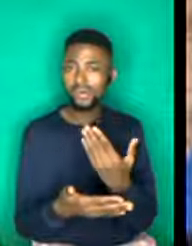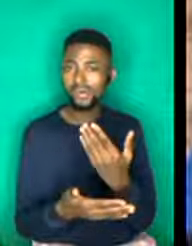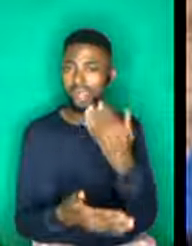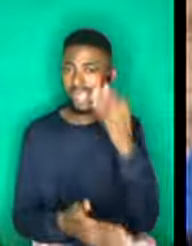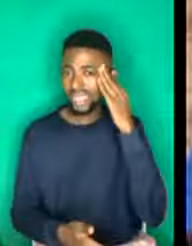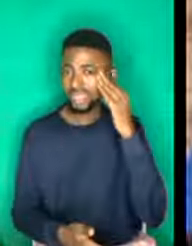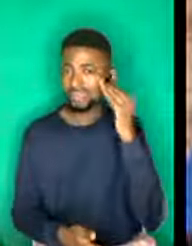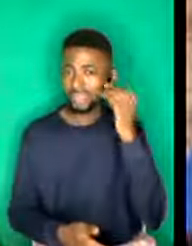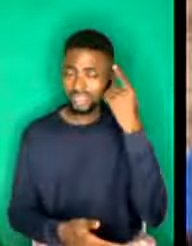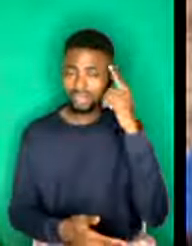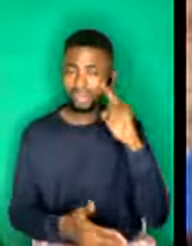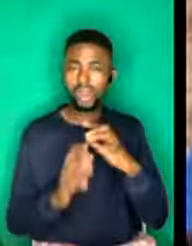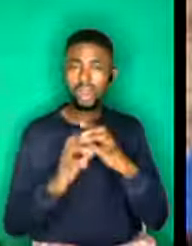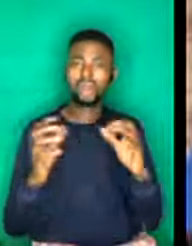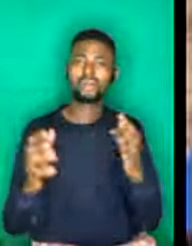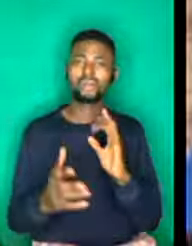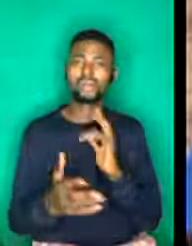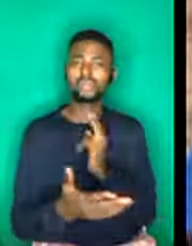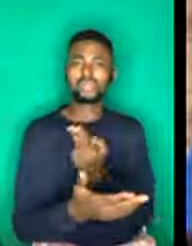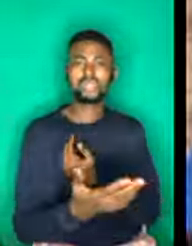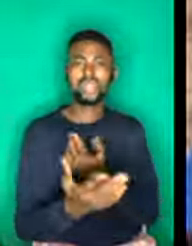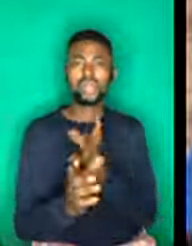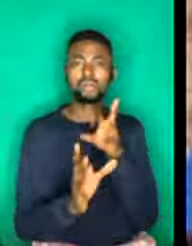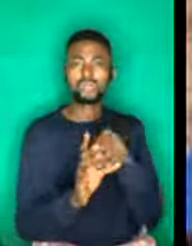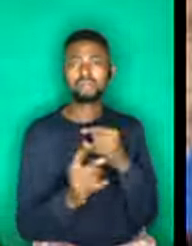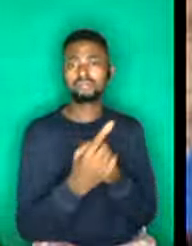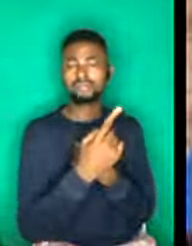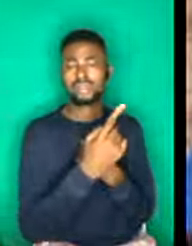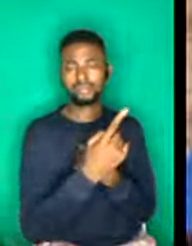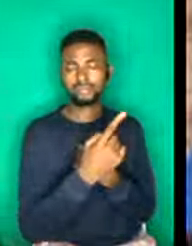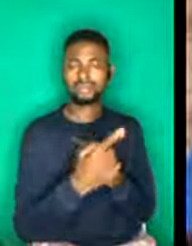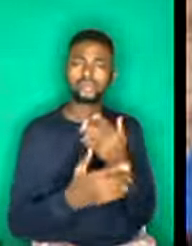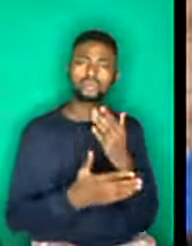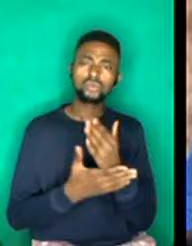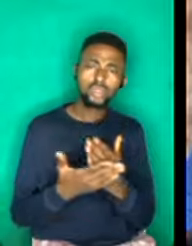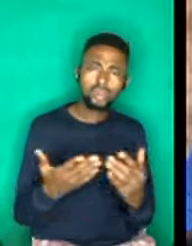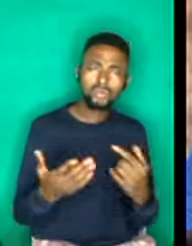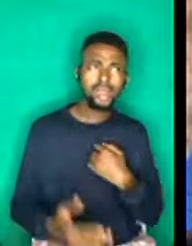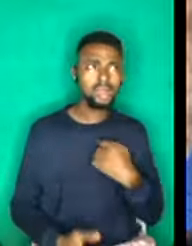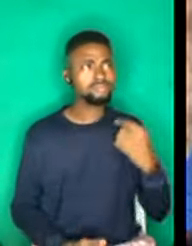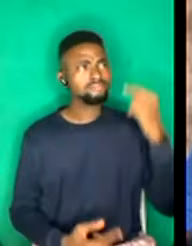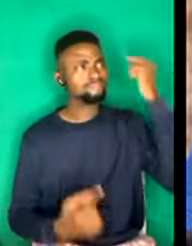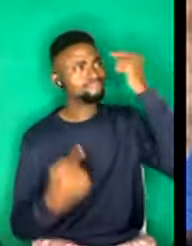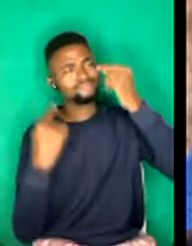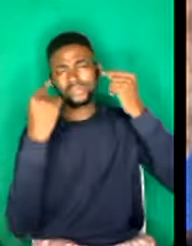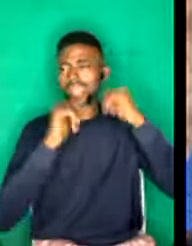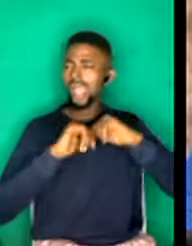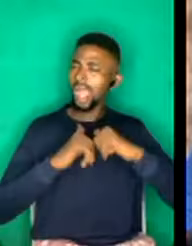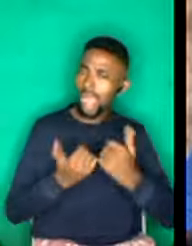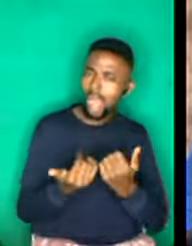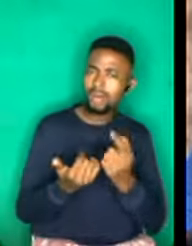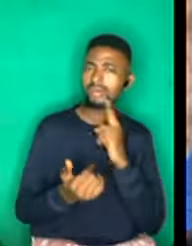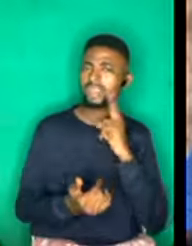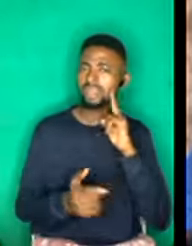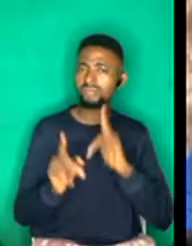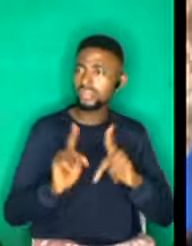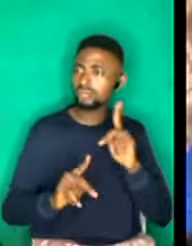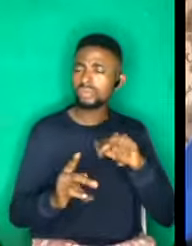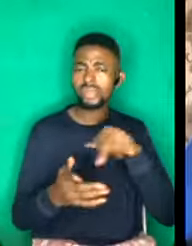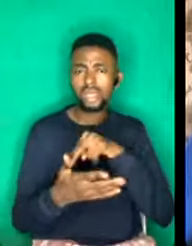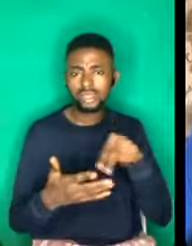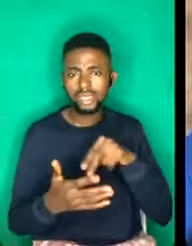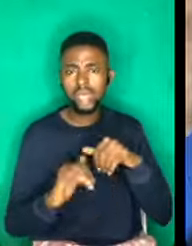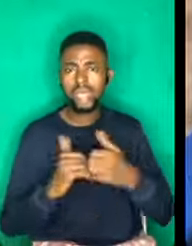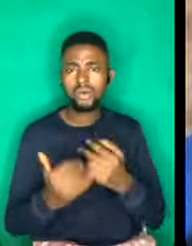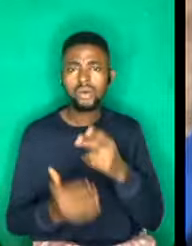us, including me, because some have been wondering, how do deaf people dance? How do hard of hearing persons dance? And you